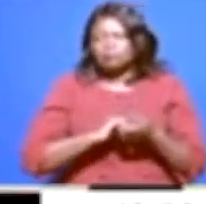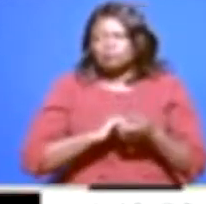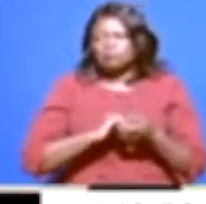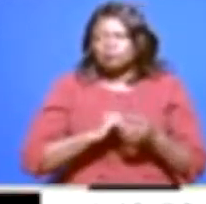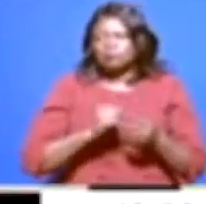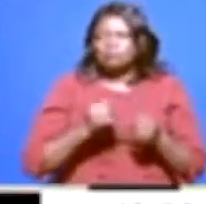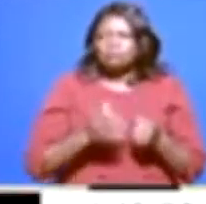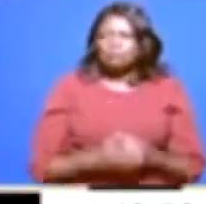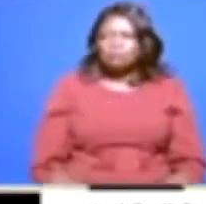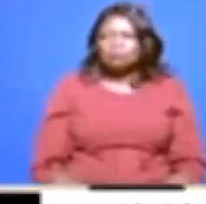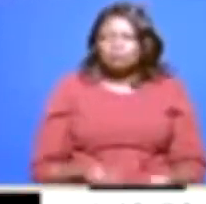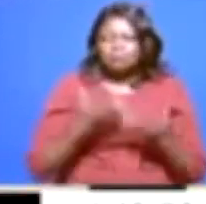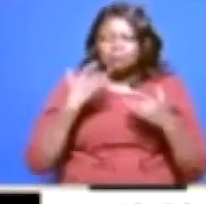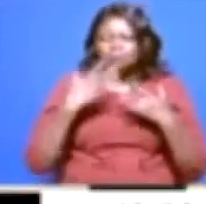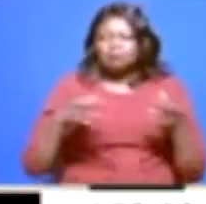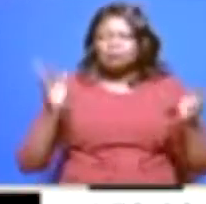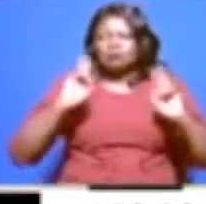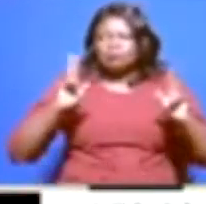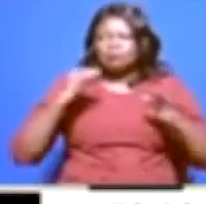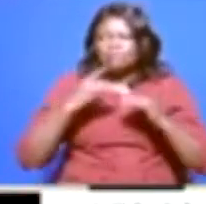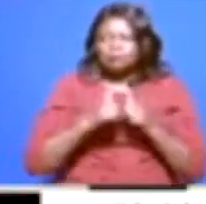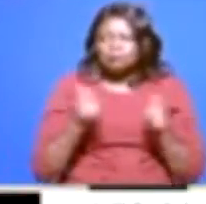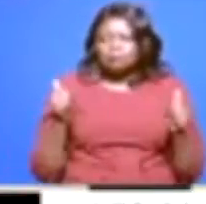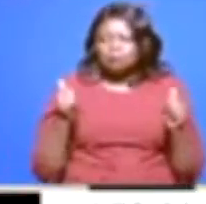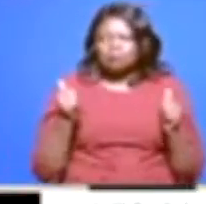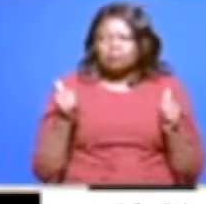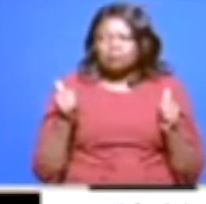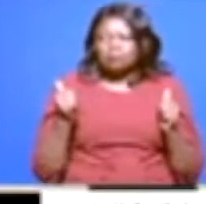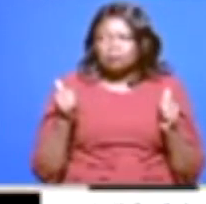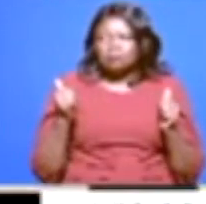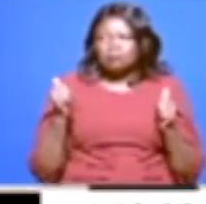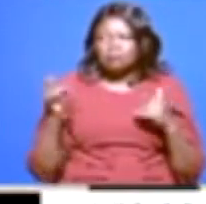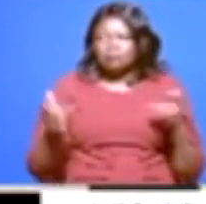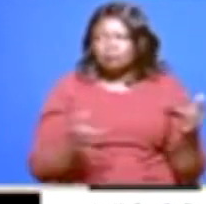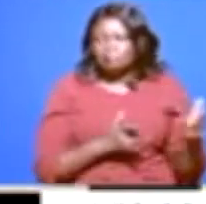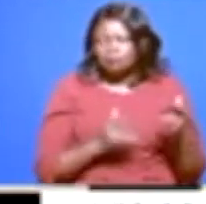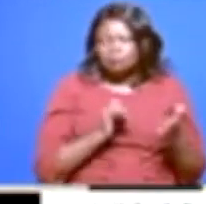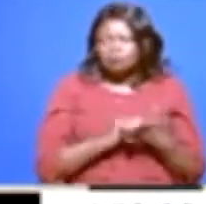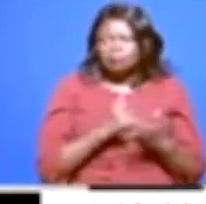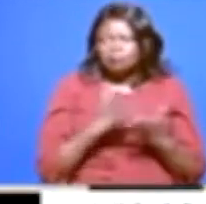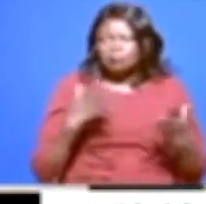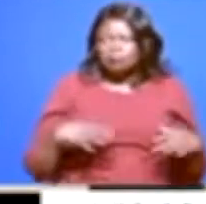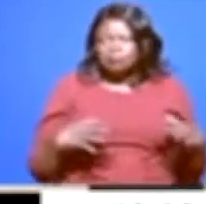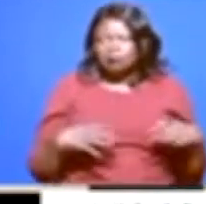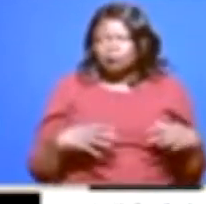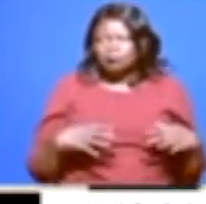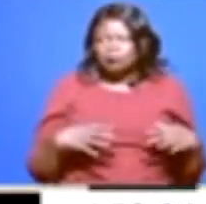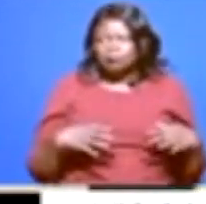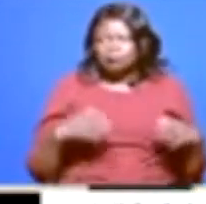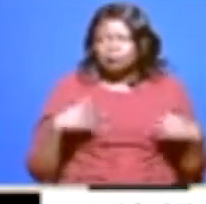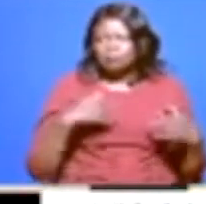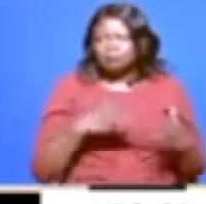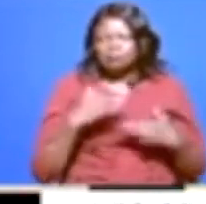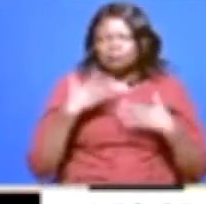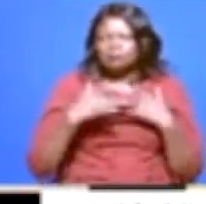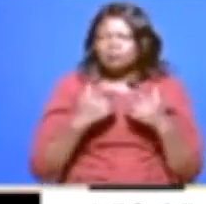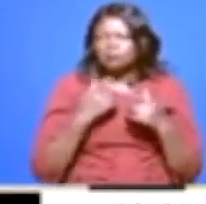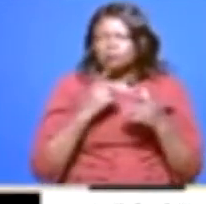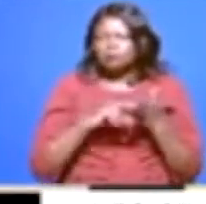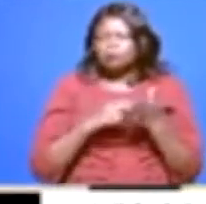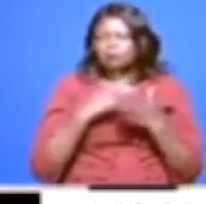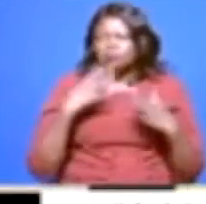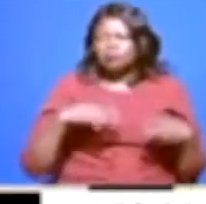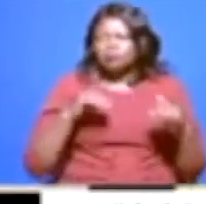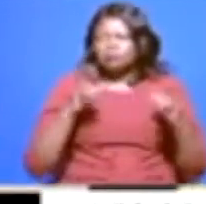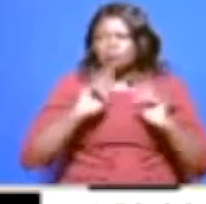up and ready to play well. Putting in mind every person has a chance to play, so everybody has to be prepared. All